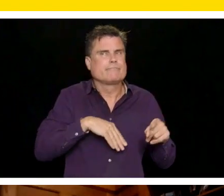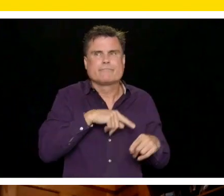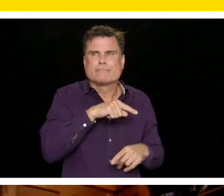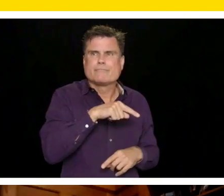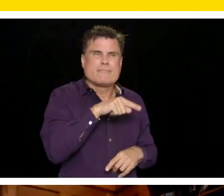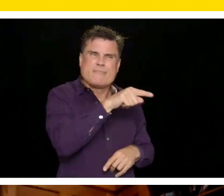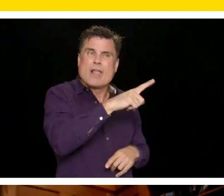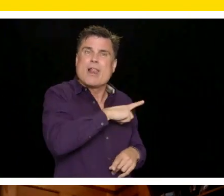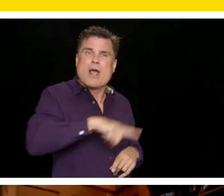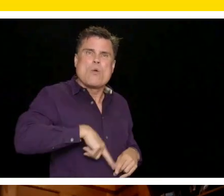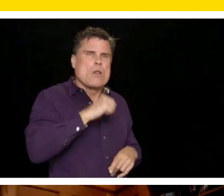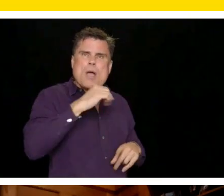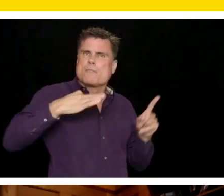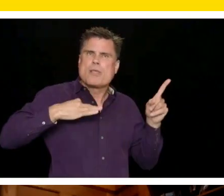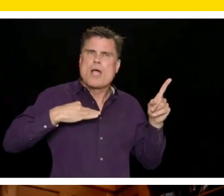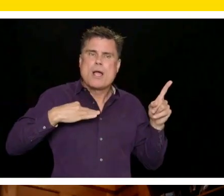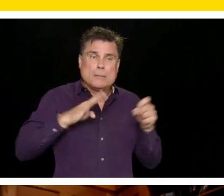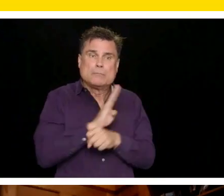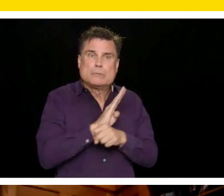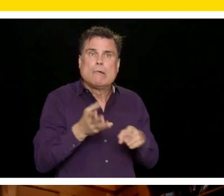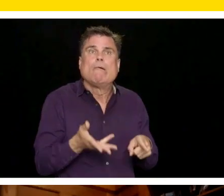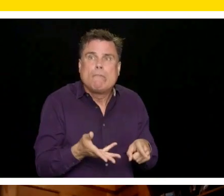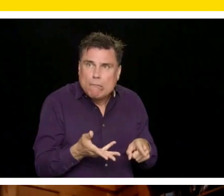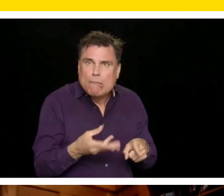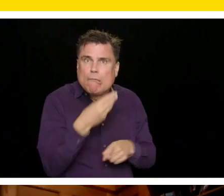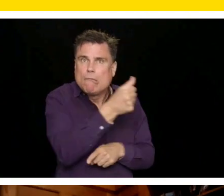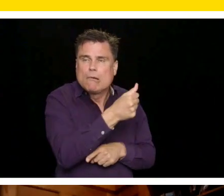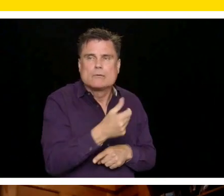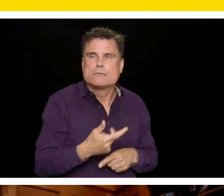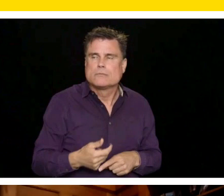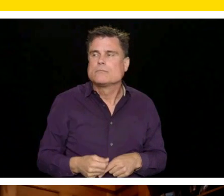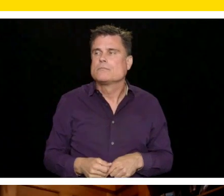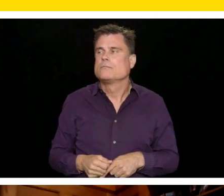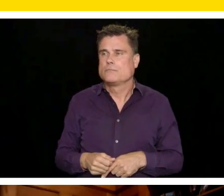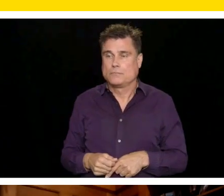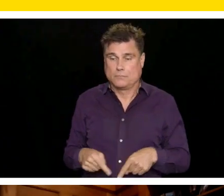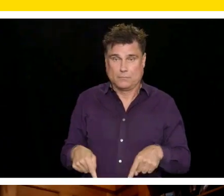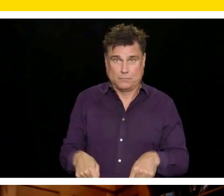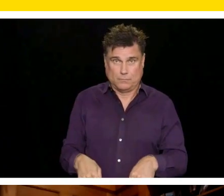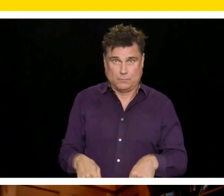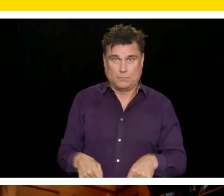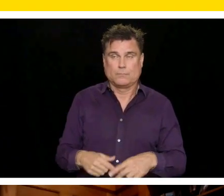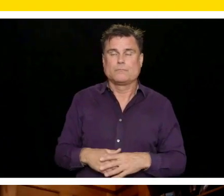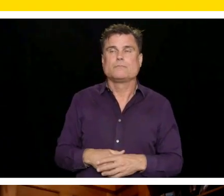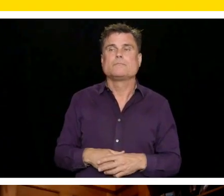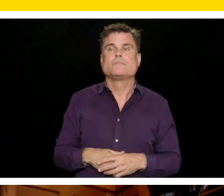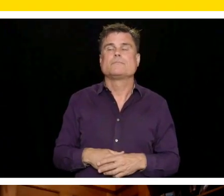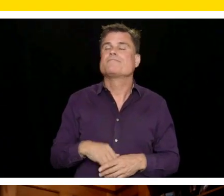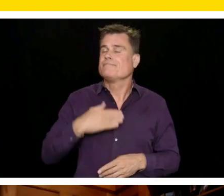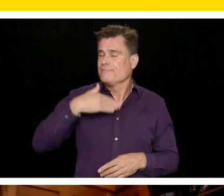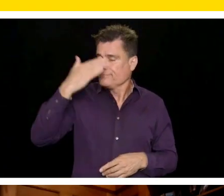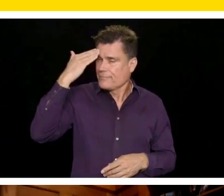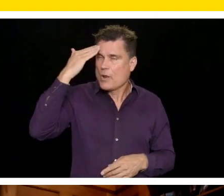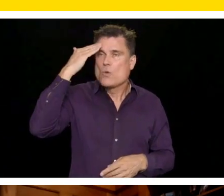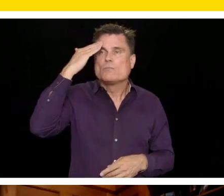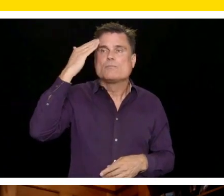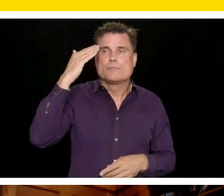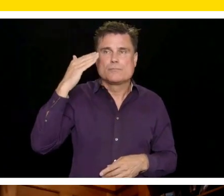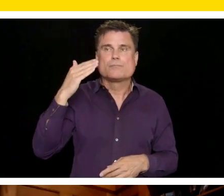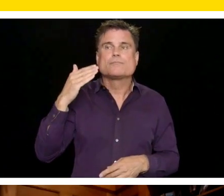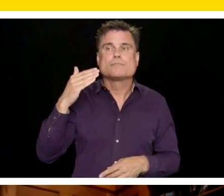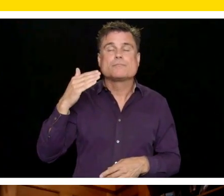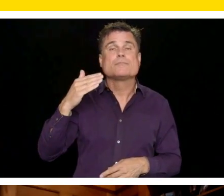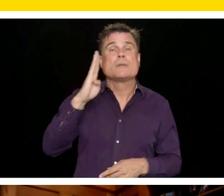personally, along with, I know the Premier, I know the Finance Minister, Carol James, Tom, I know you've been on the phone. I